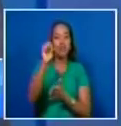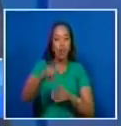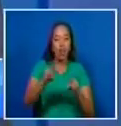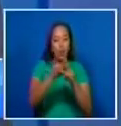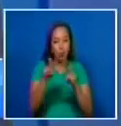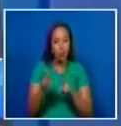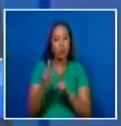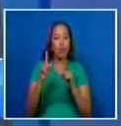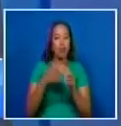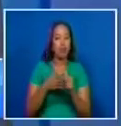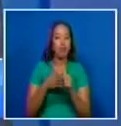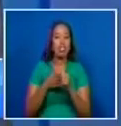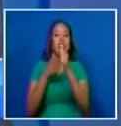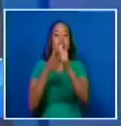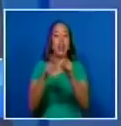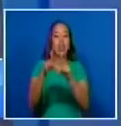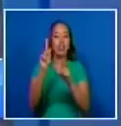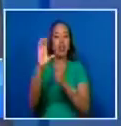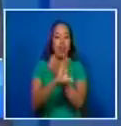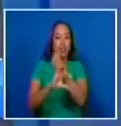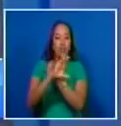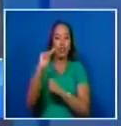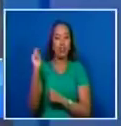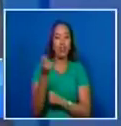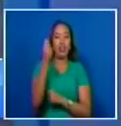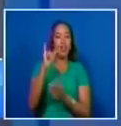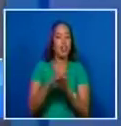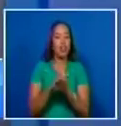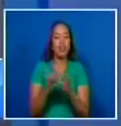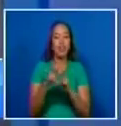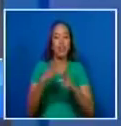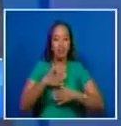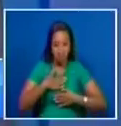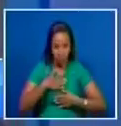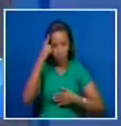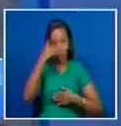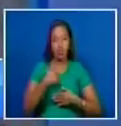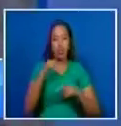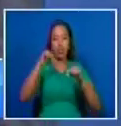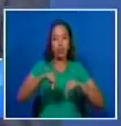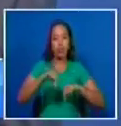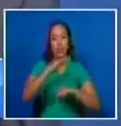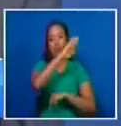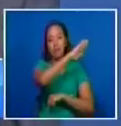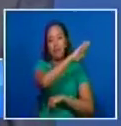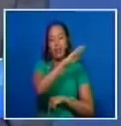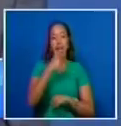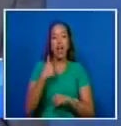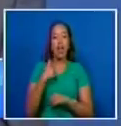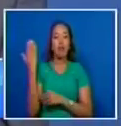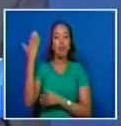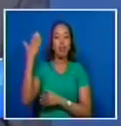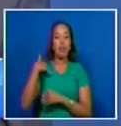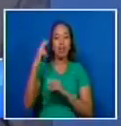run for the president of the Republic of Kenya is a pleasure. Tonight, I get to present my